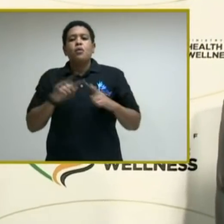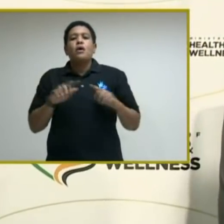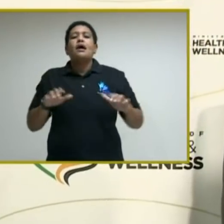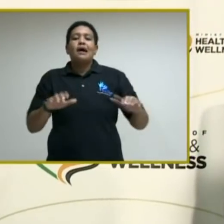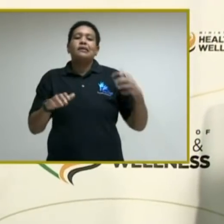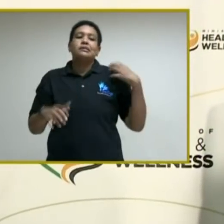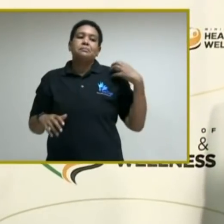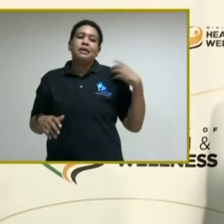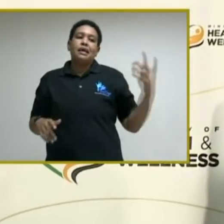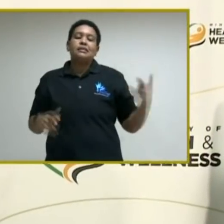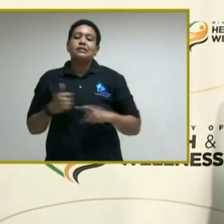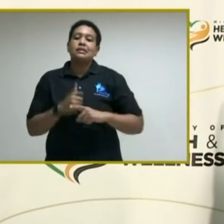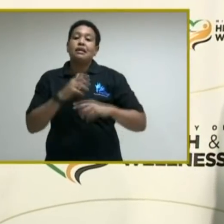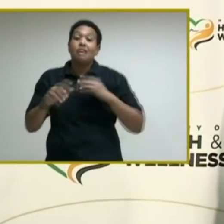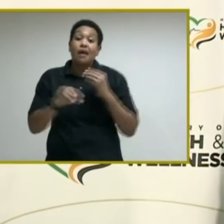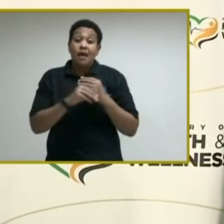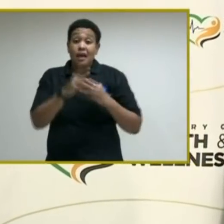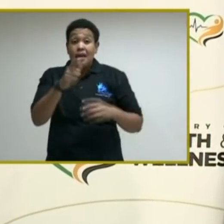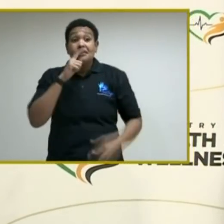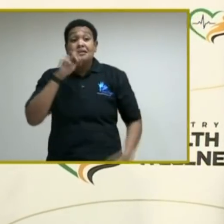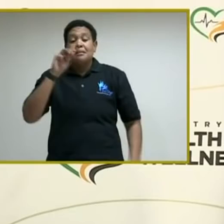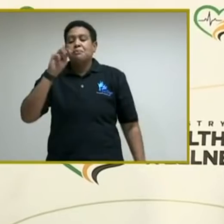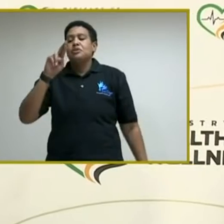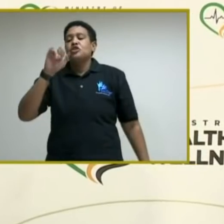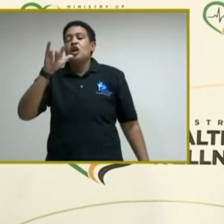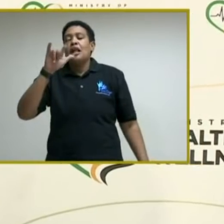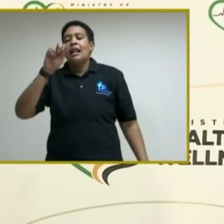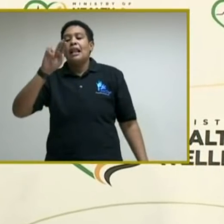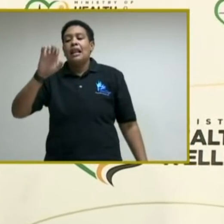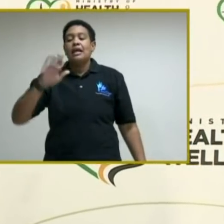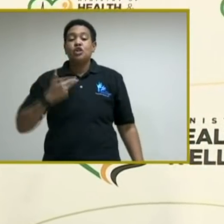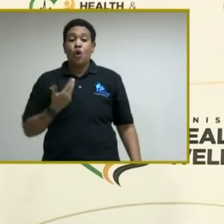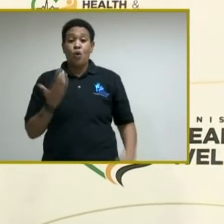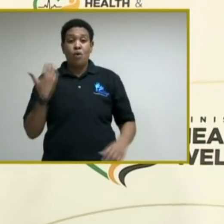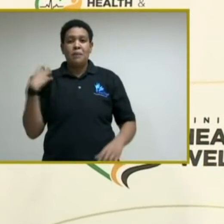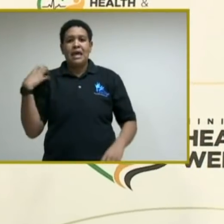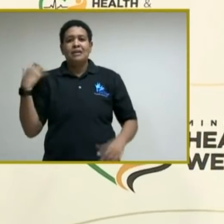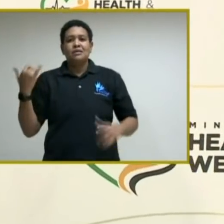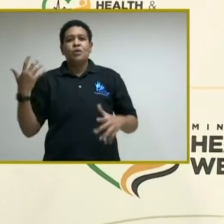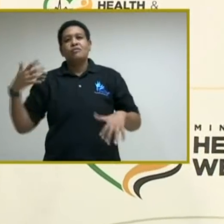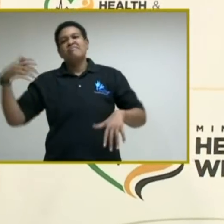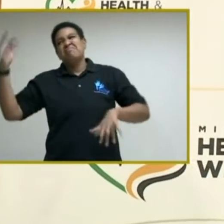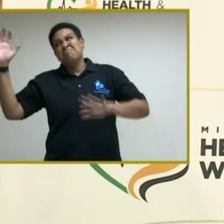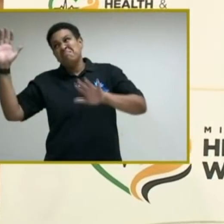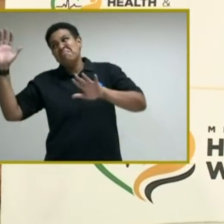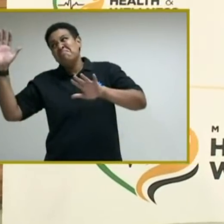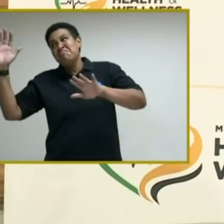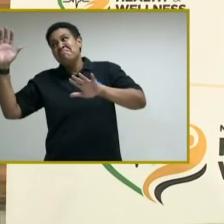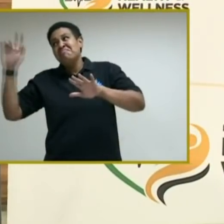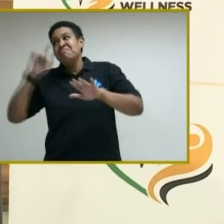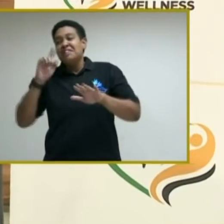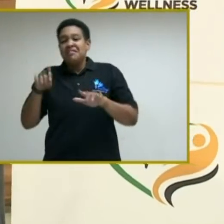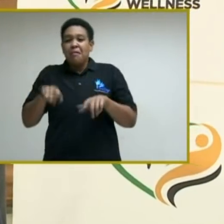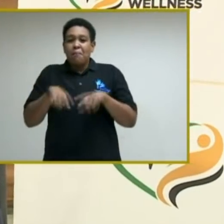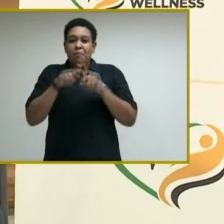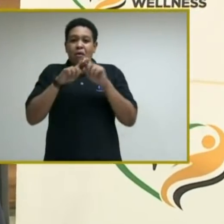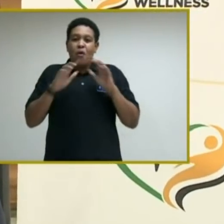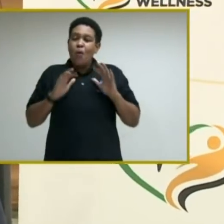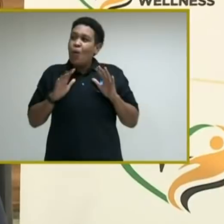PS. Mr. Lynch, our PS, by the way, is off on well-deserved break.